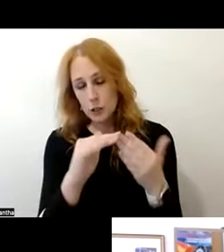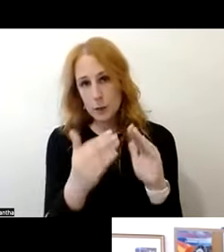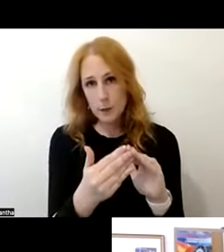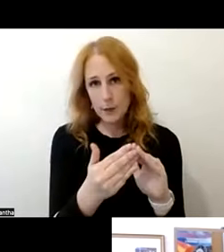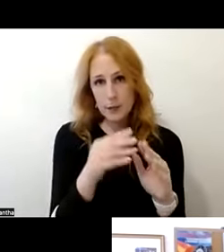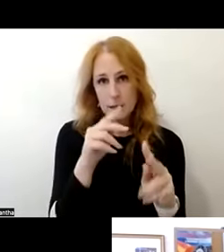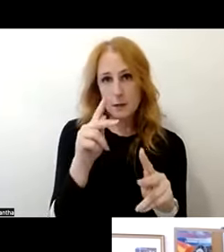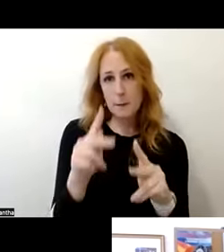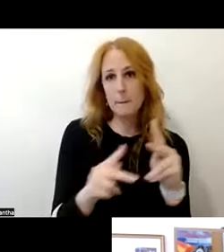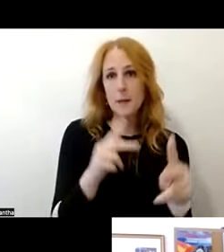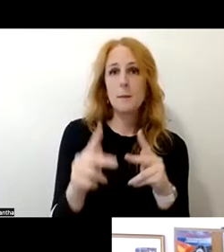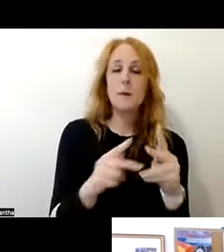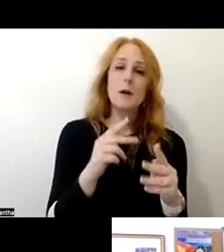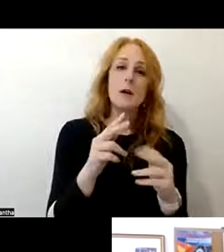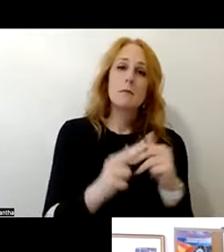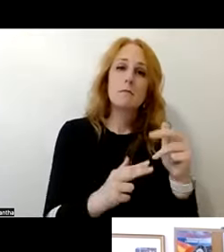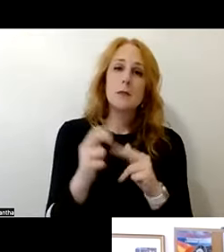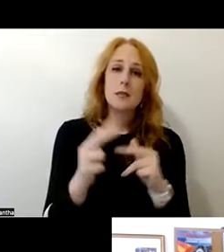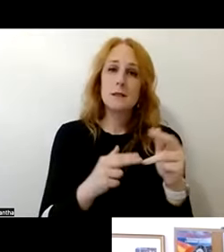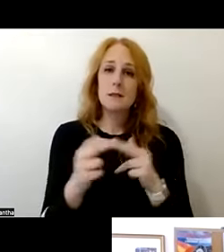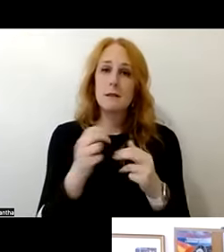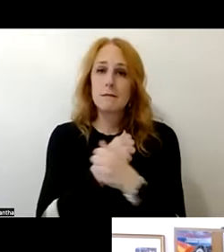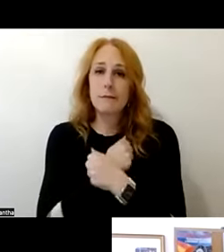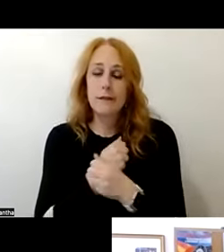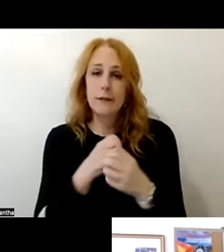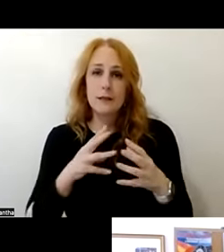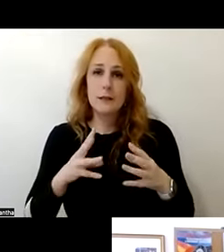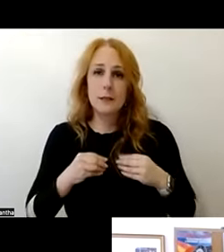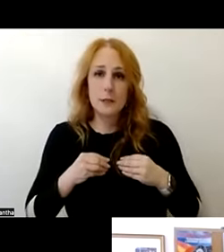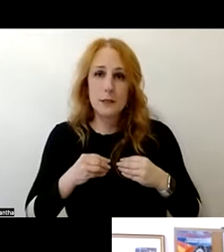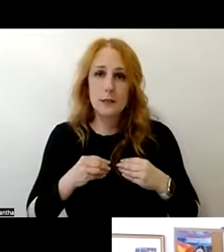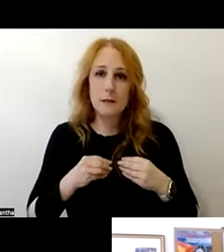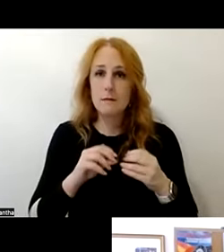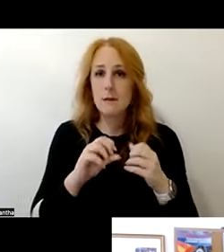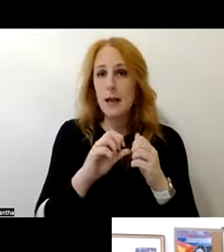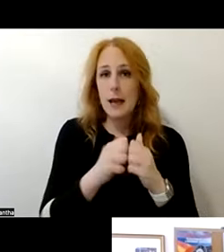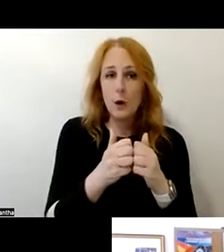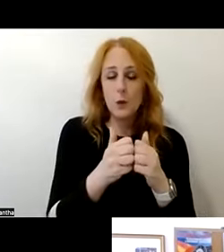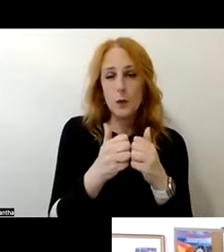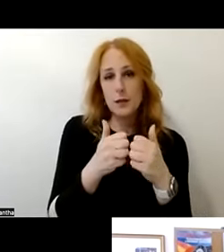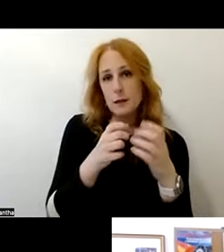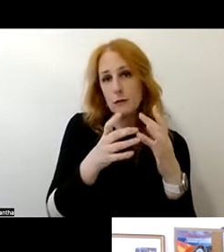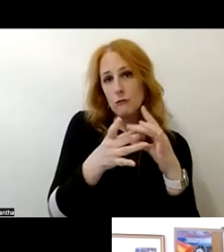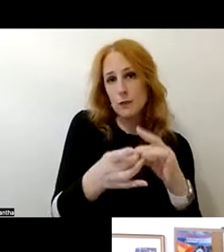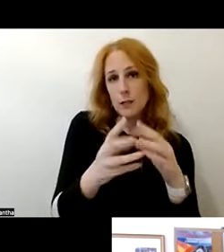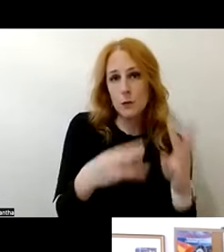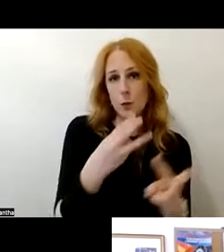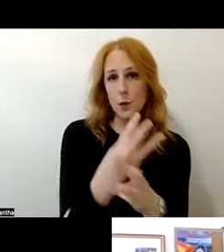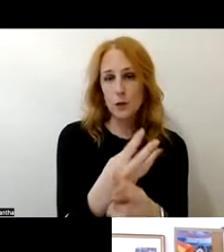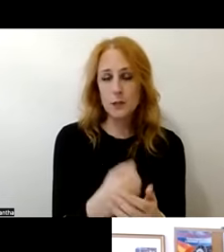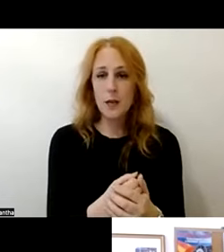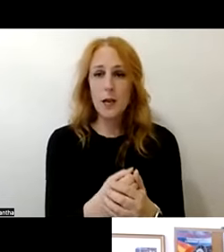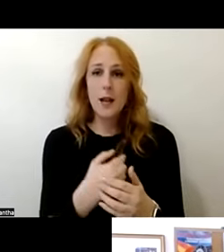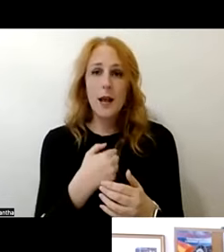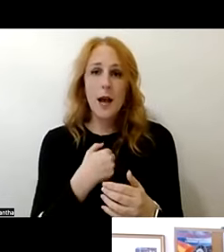building deep love and acceptance for the many ways that we all might relate to the world and consciousness. And I come into this